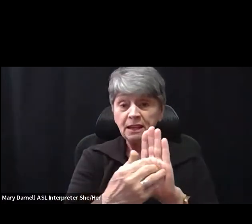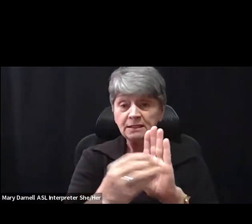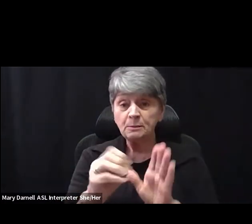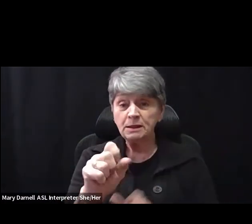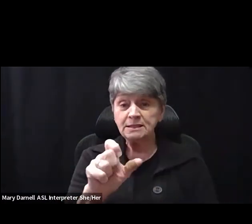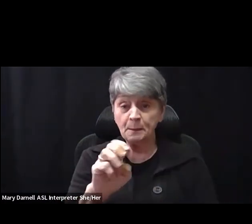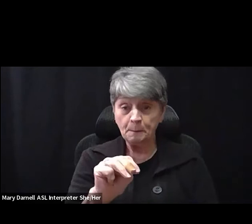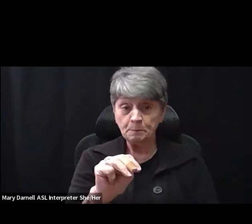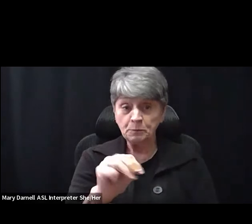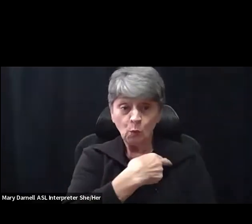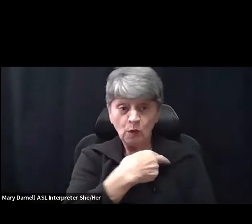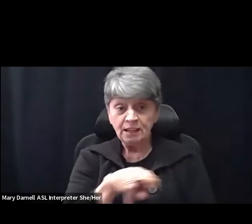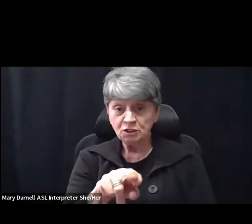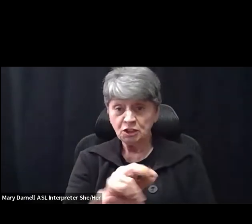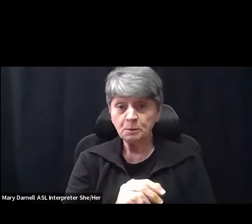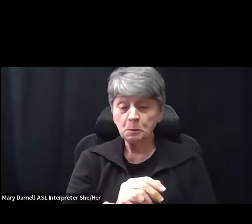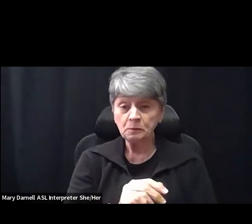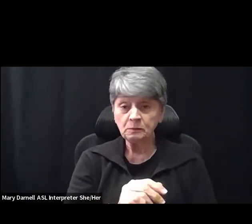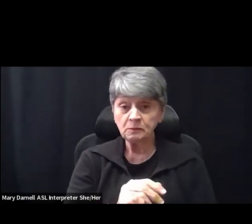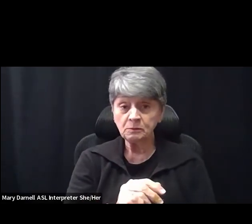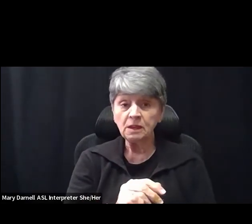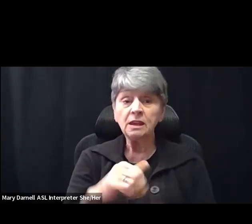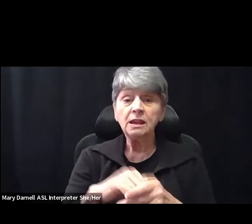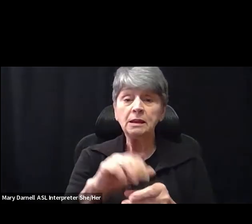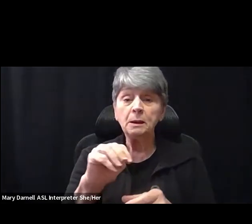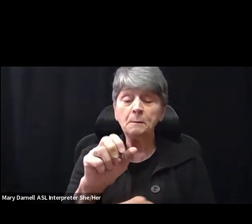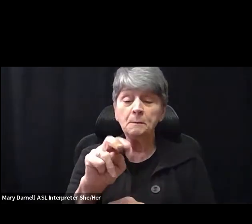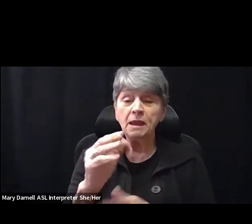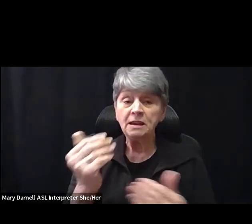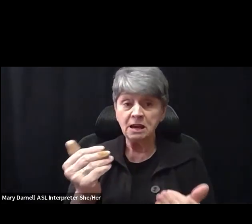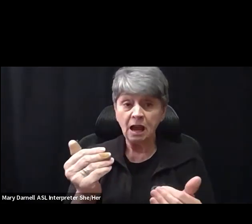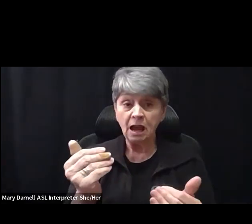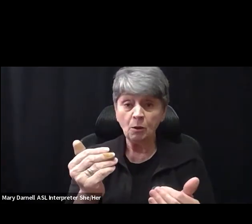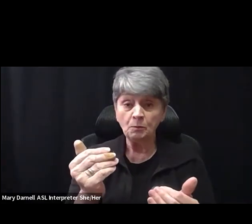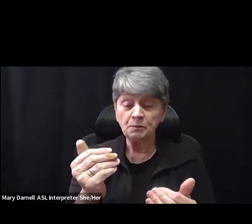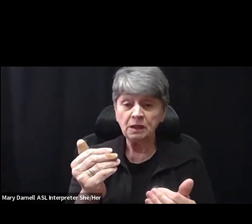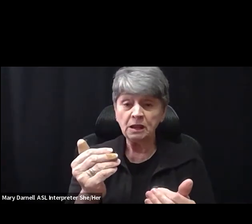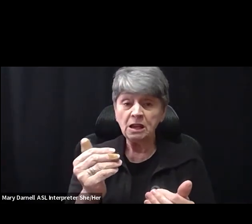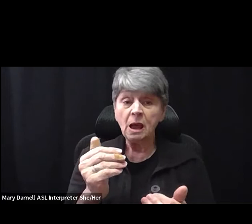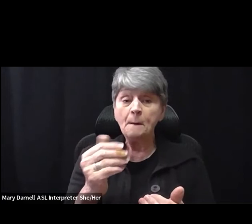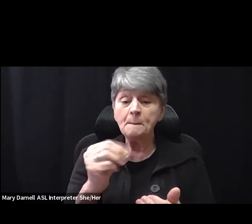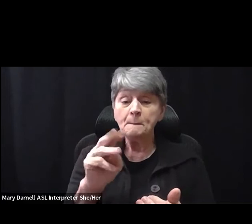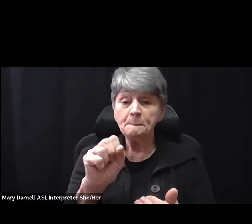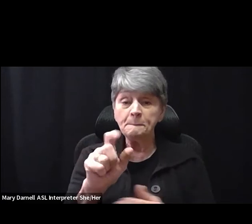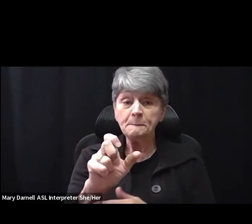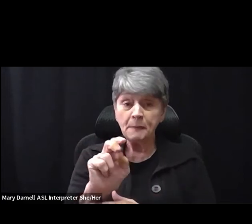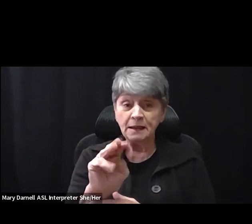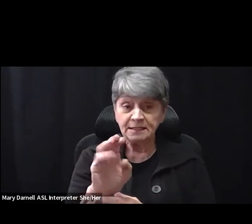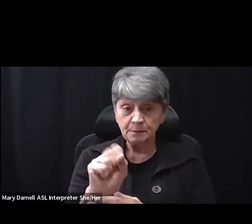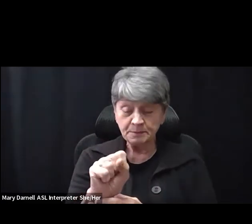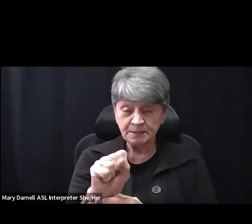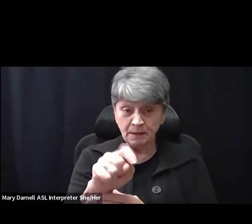right? So in Maine now, taxpayers who are Muslim will be funding anti-Muslim